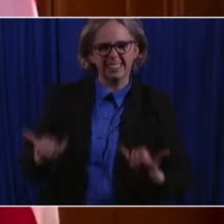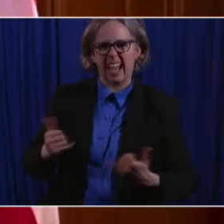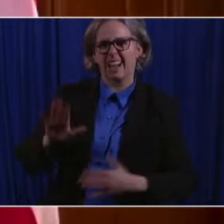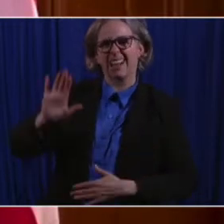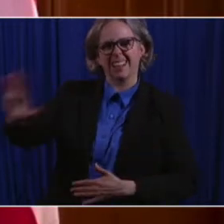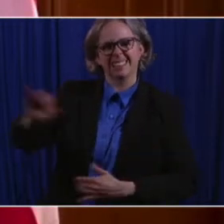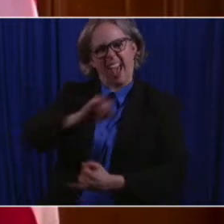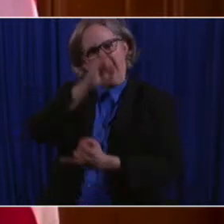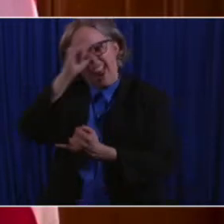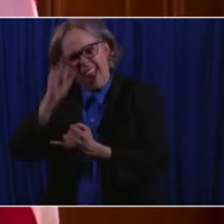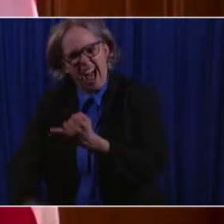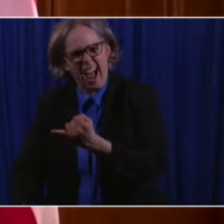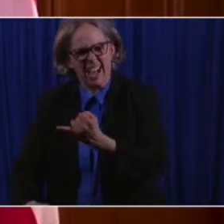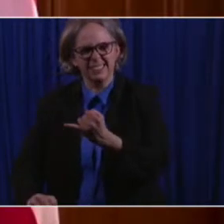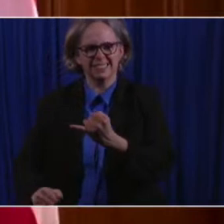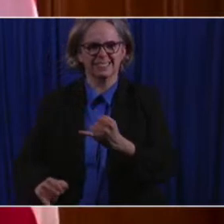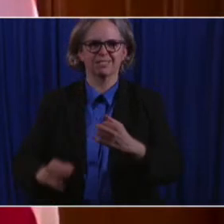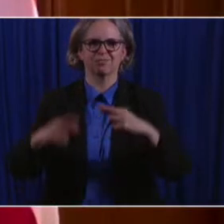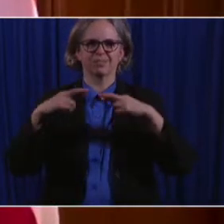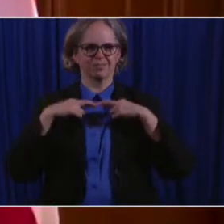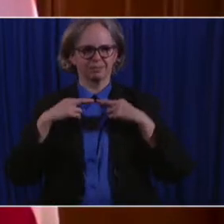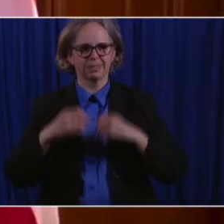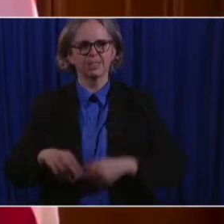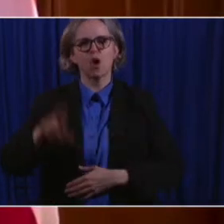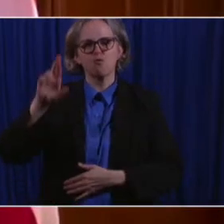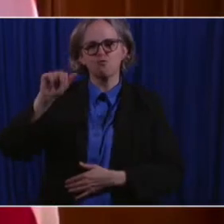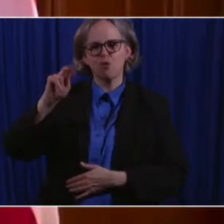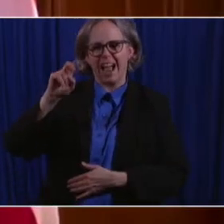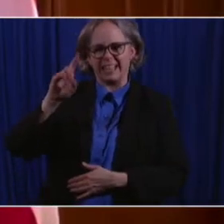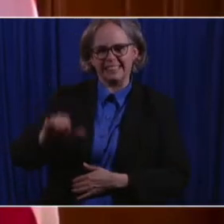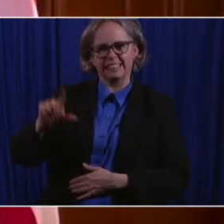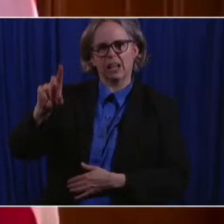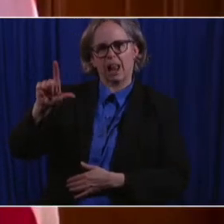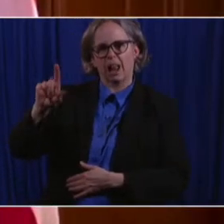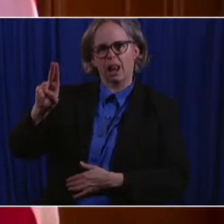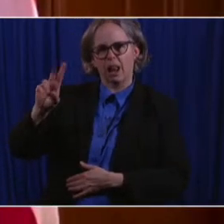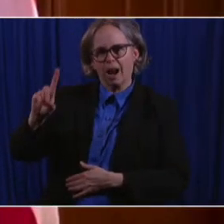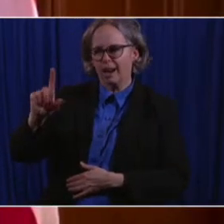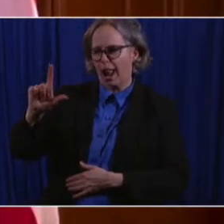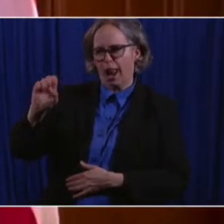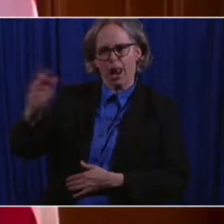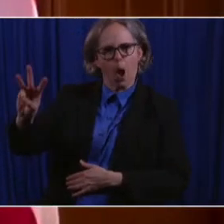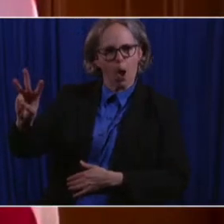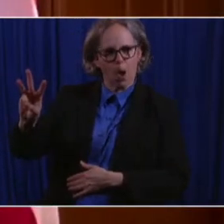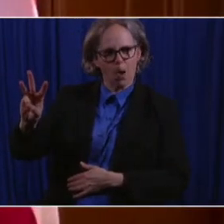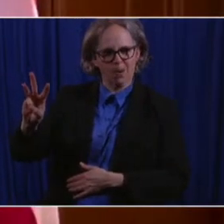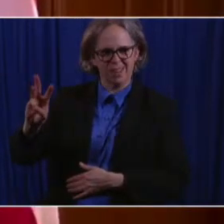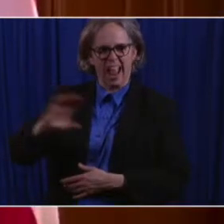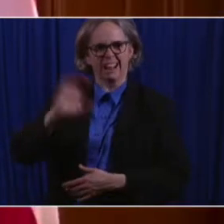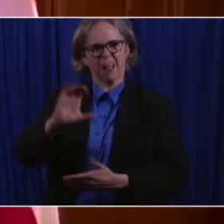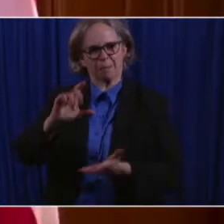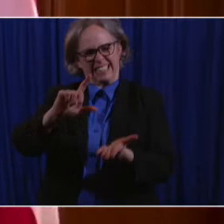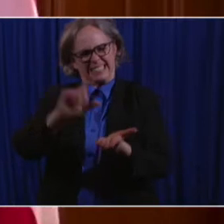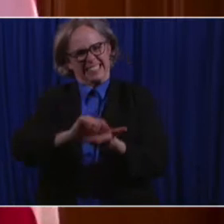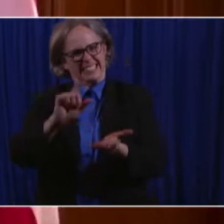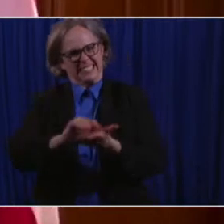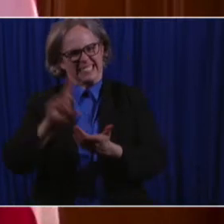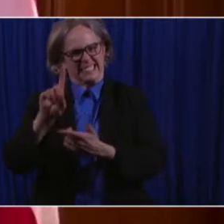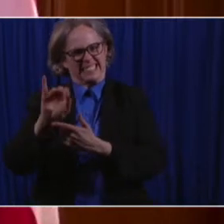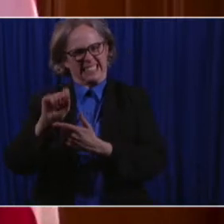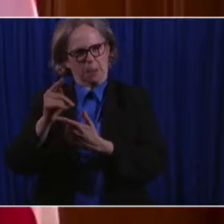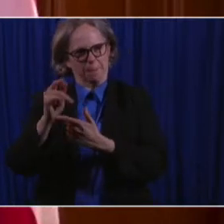Randy Ludlow of the Columbus Dispatch. Randy started his career in journalism at a young age, I'm told